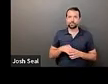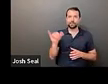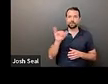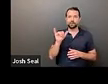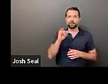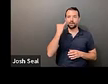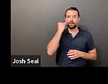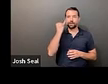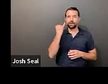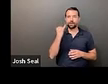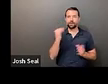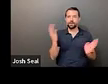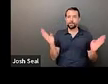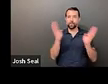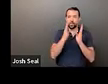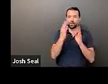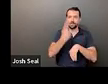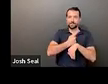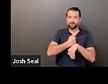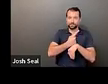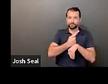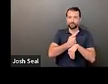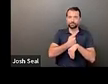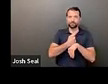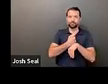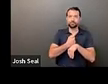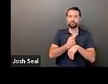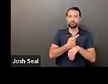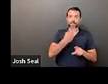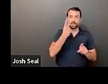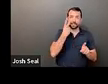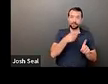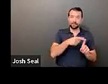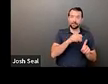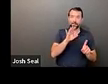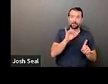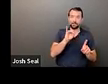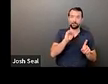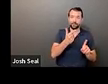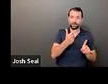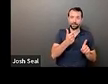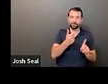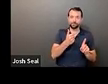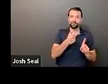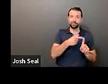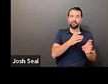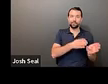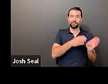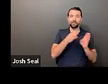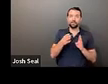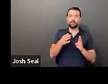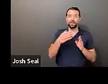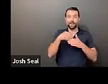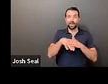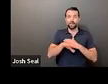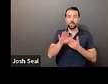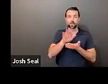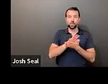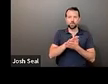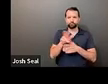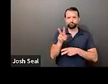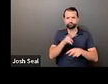so that you can see the finding, the code, what are we looking for when we come on site and we look at your out of unit